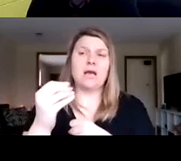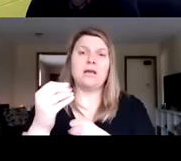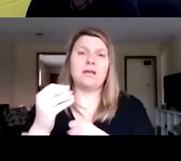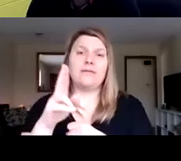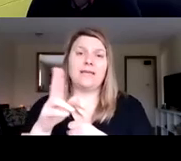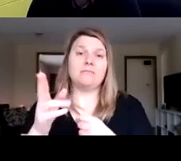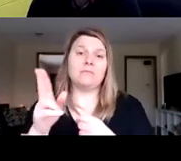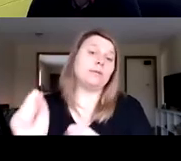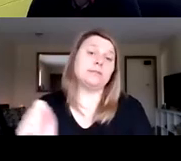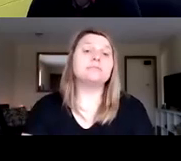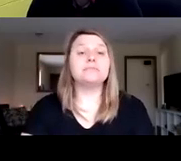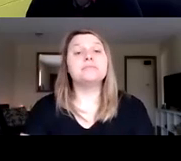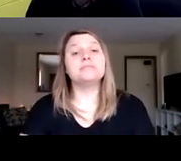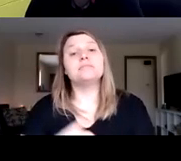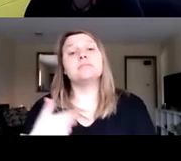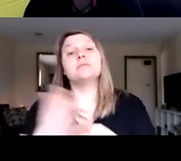borders. Next slide, please.